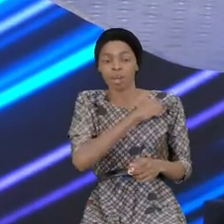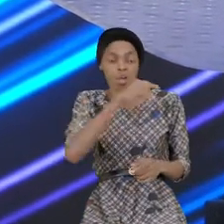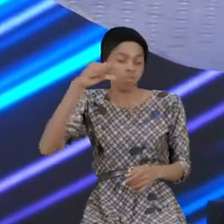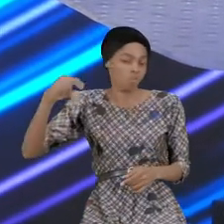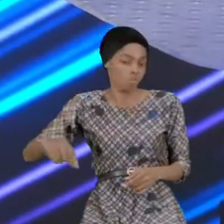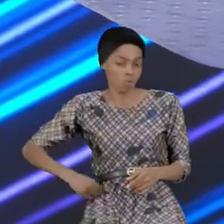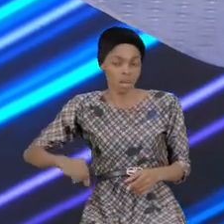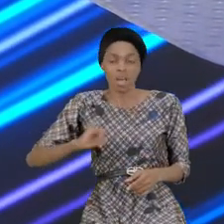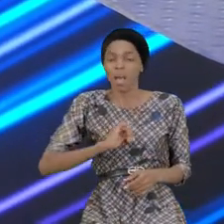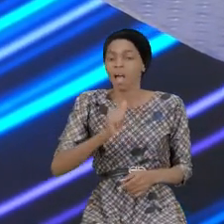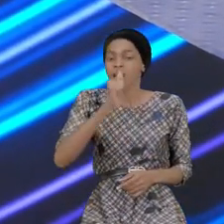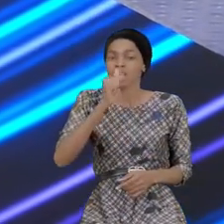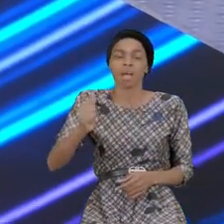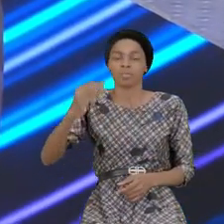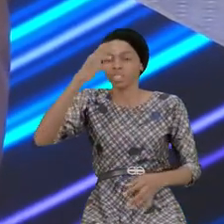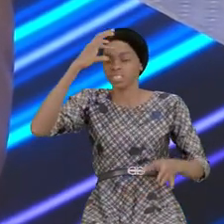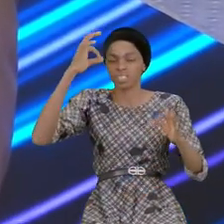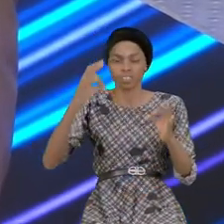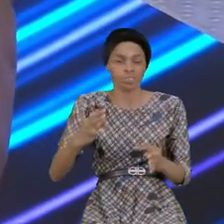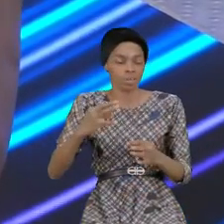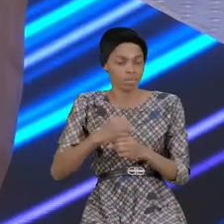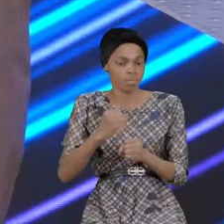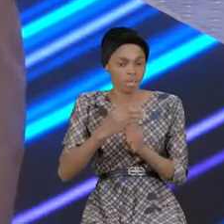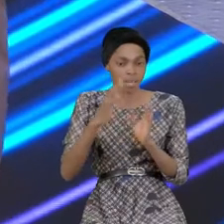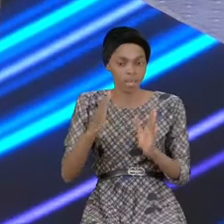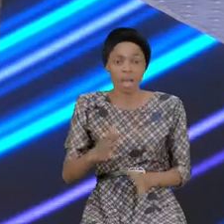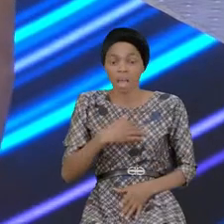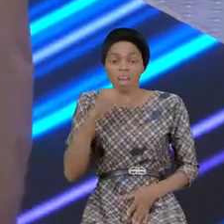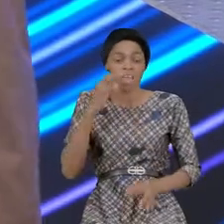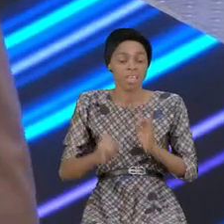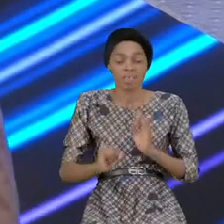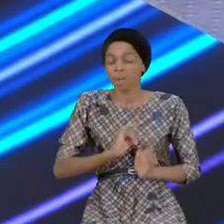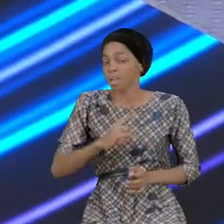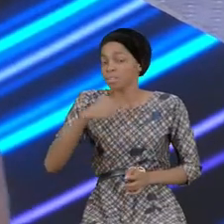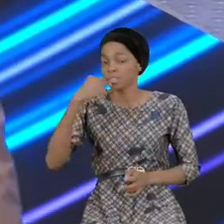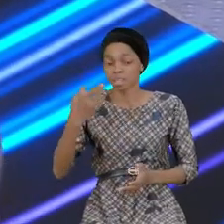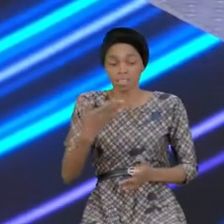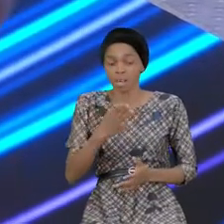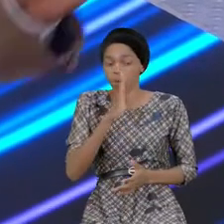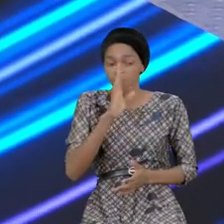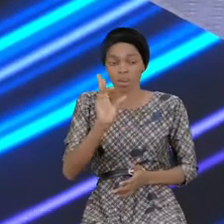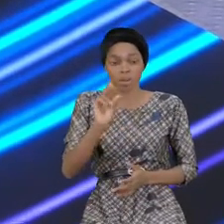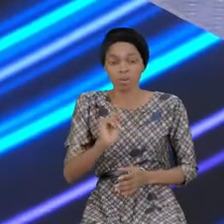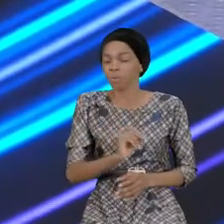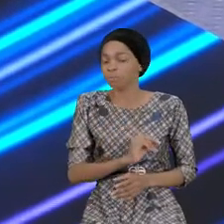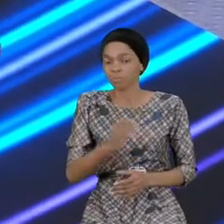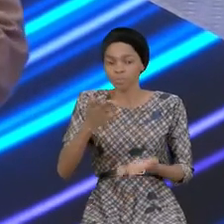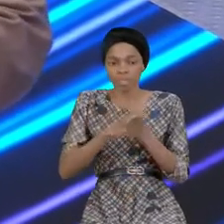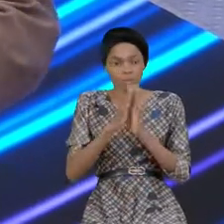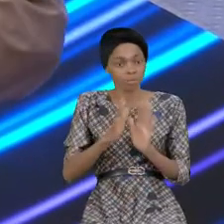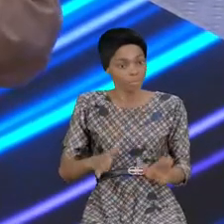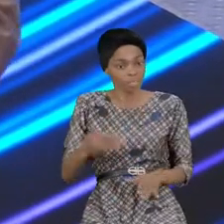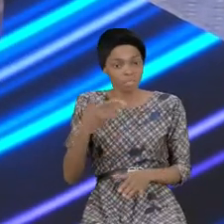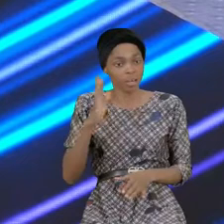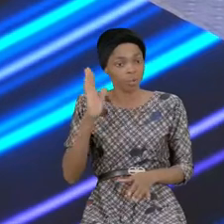the decision maker. And if I say there'll be no peace, then there's no peace. That